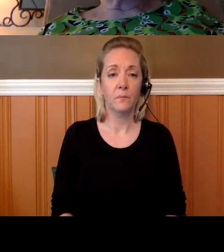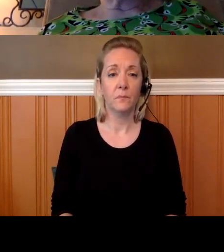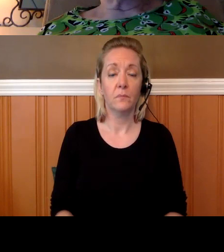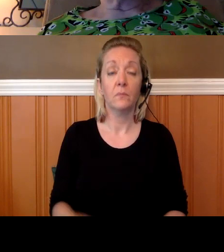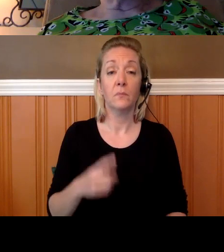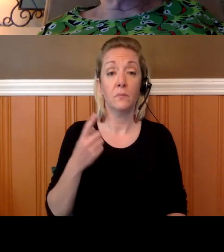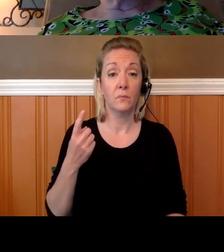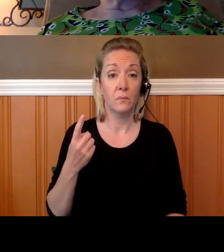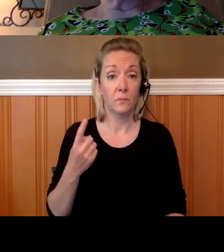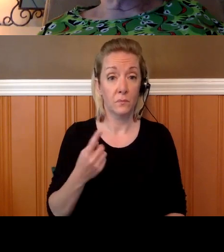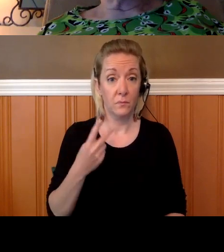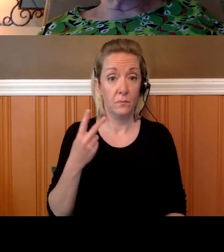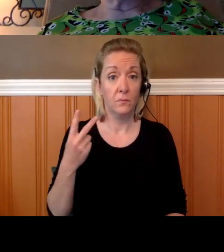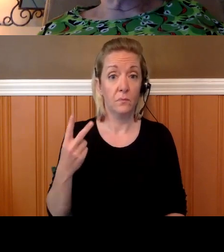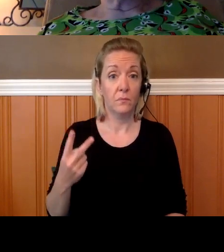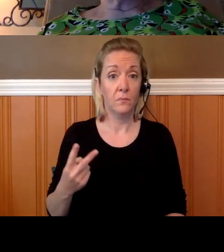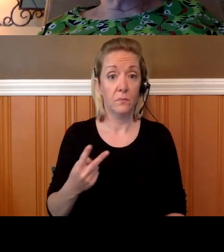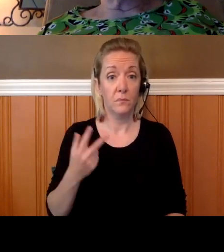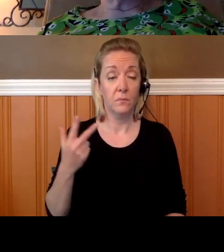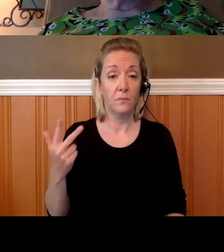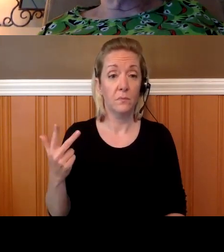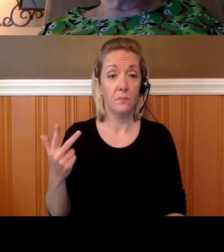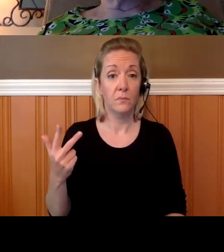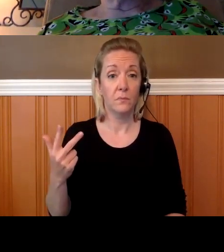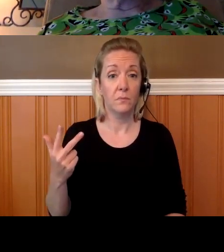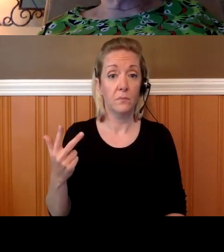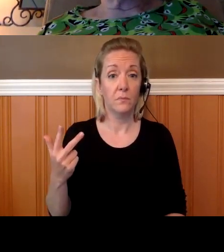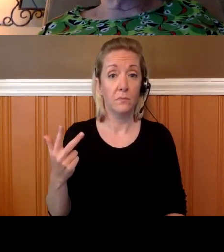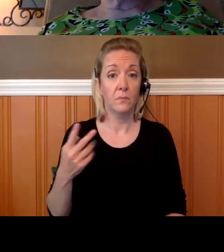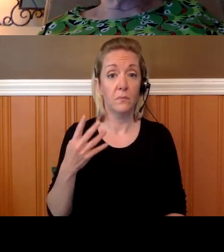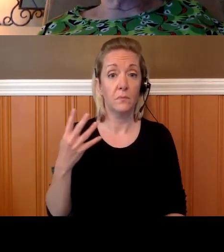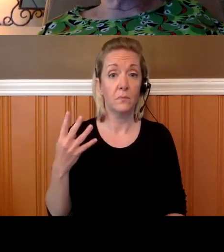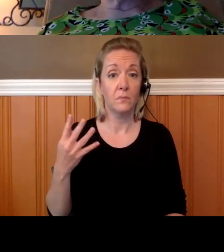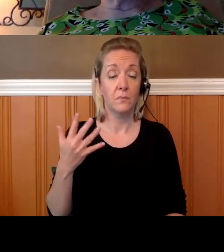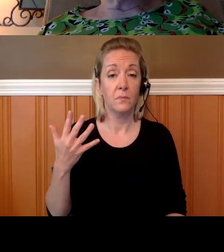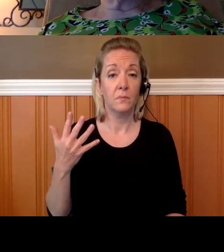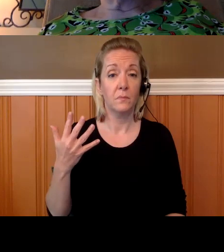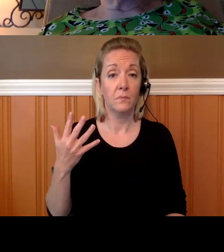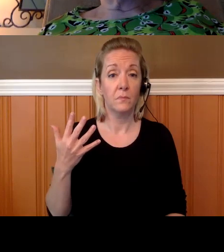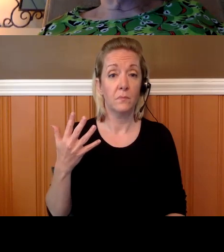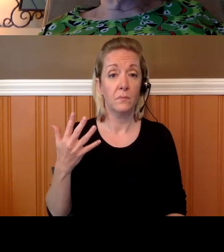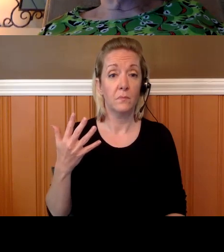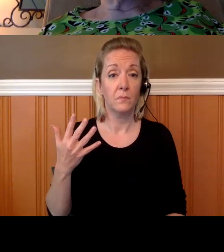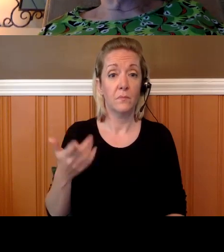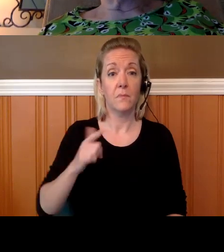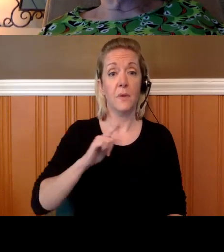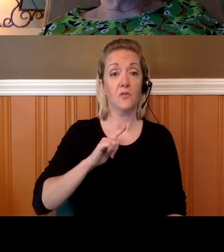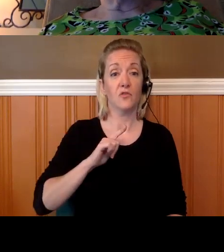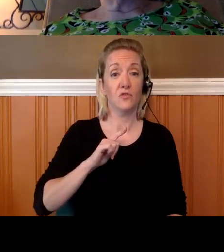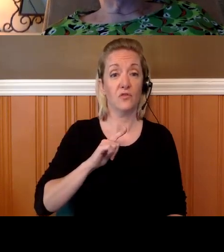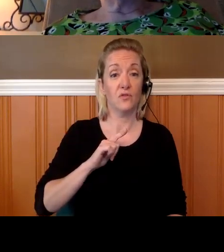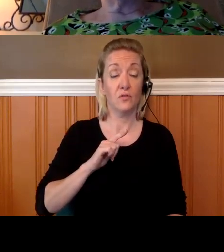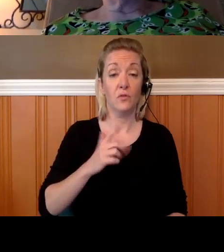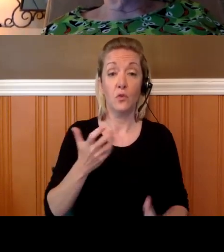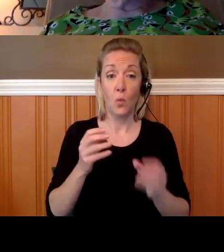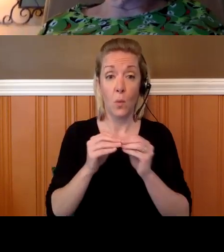1, 2, 3, 4, 5. My turn. Oh, do you want more